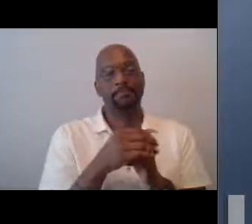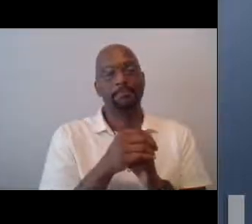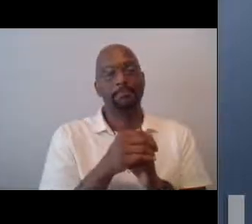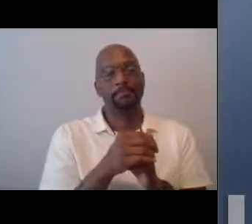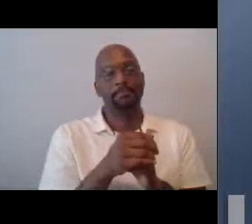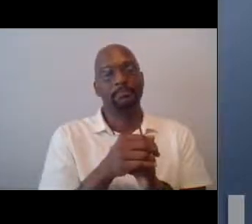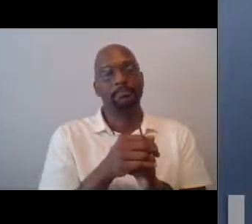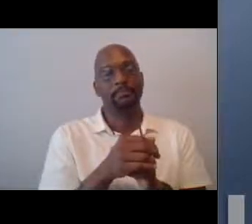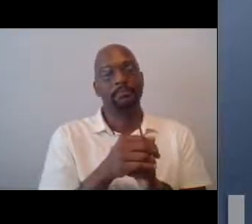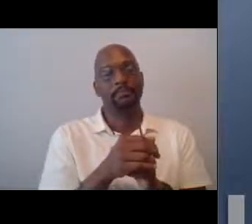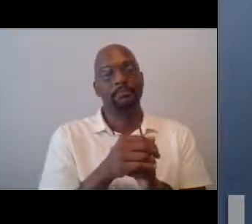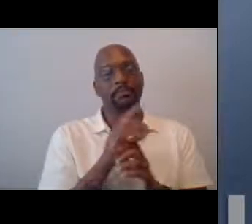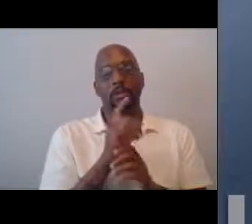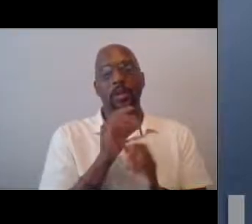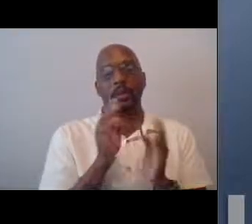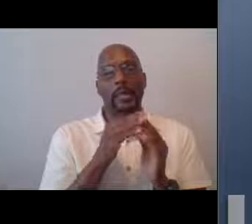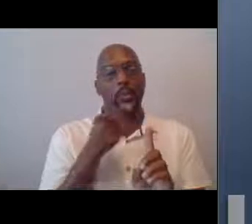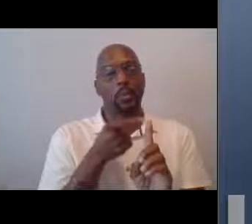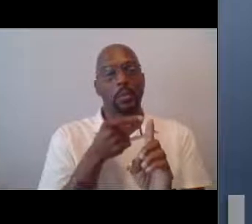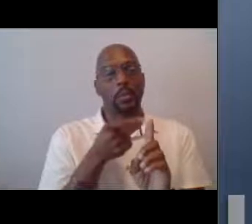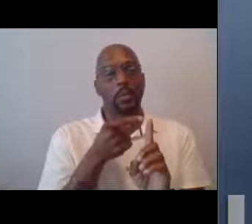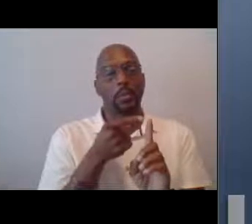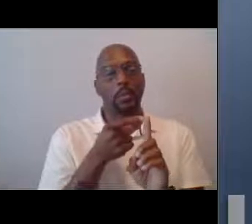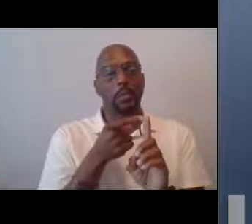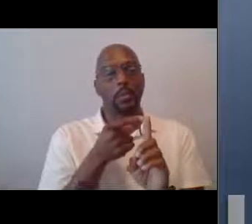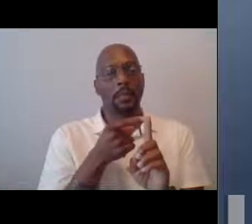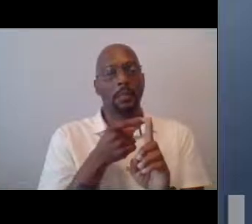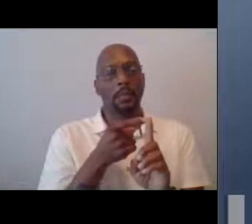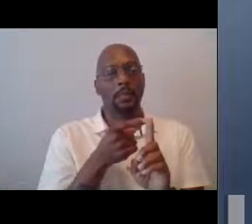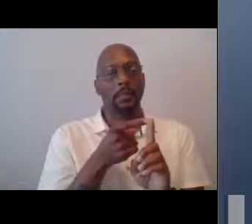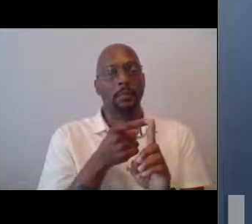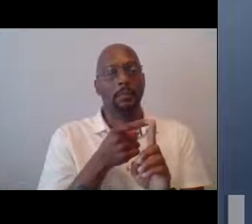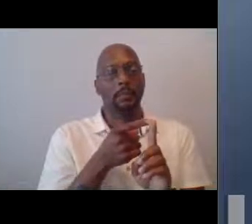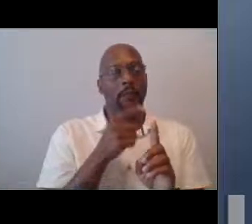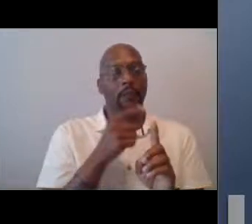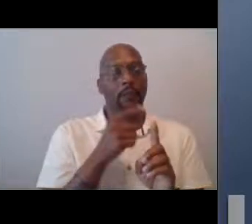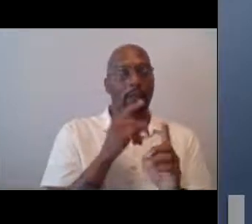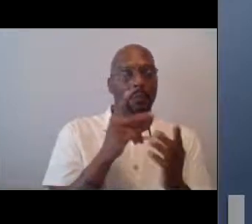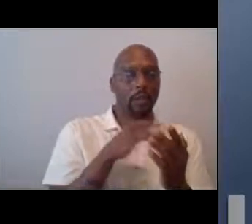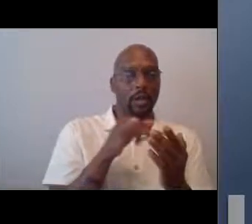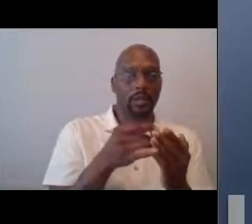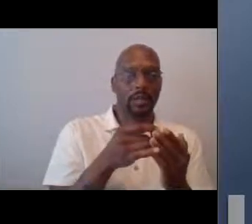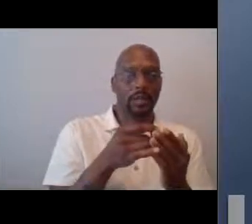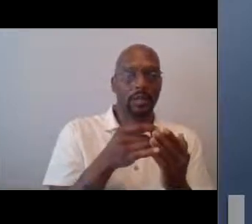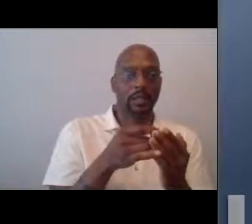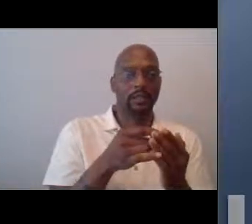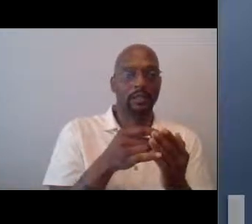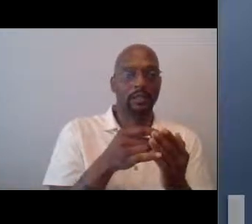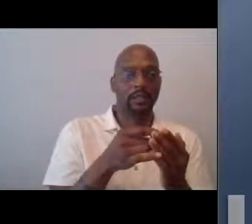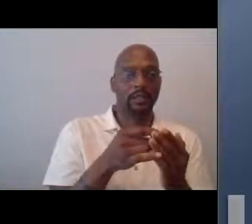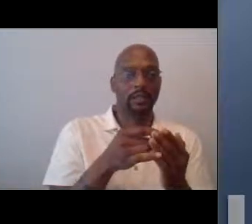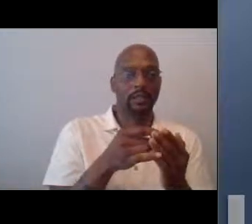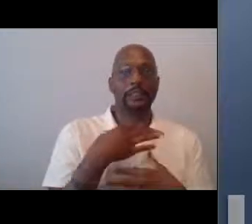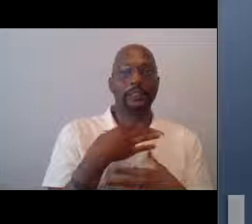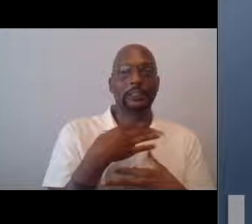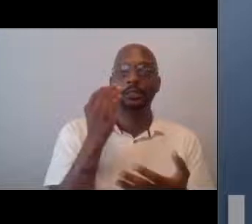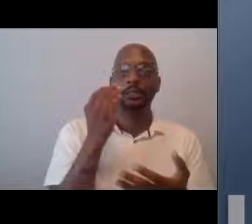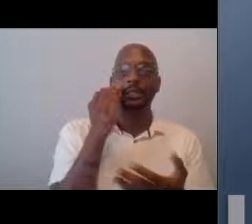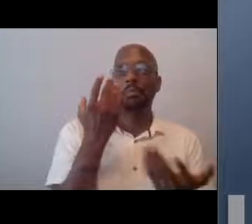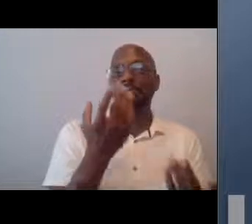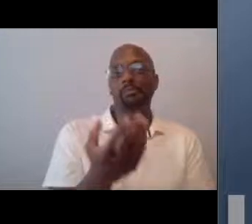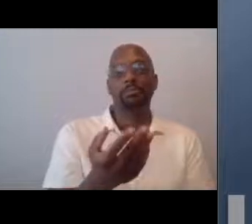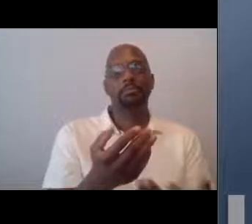to meet our CAPTI goals, and in terms of projects, very interested in knowing, and the